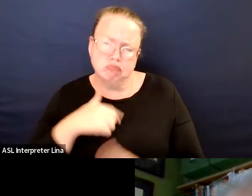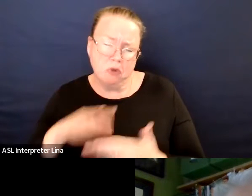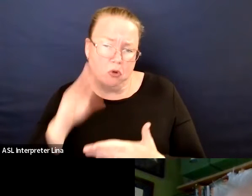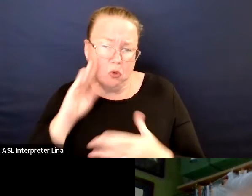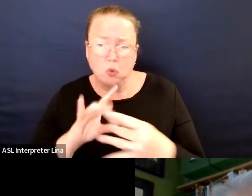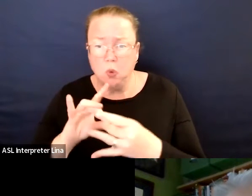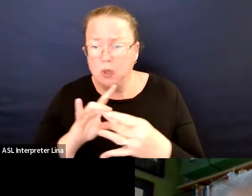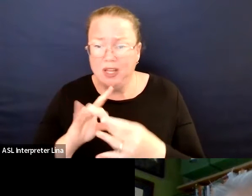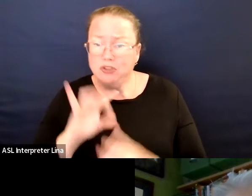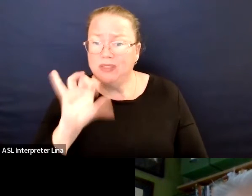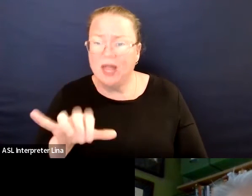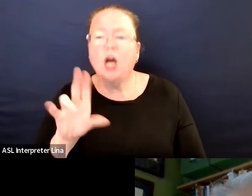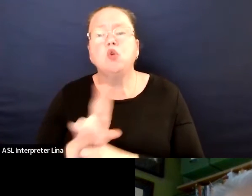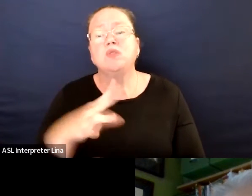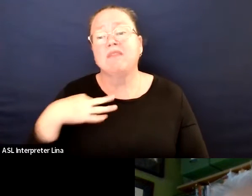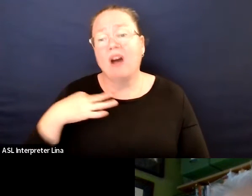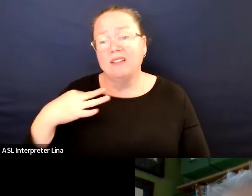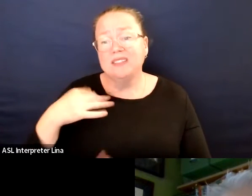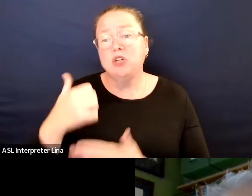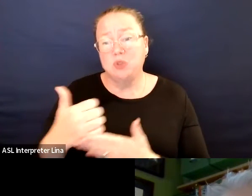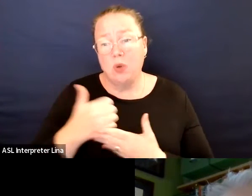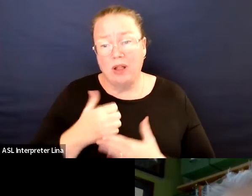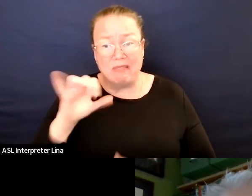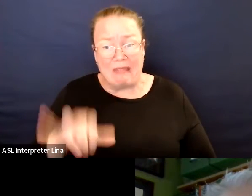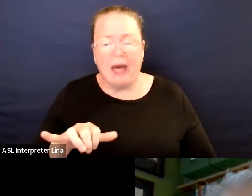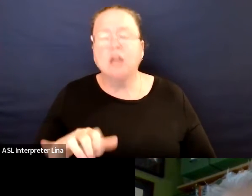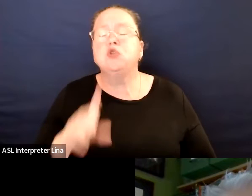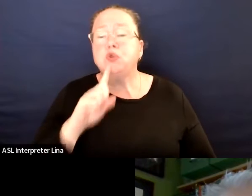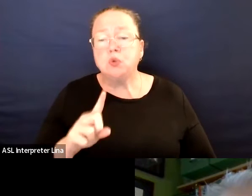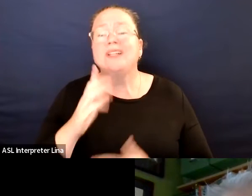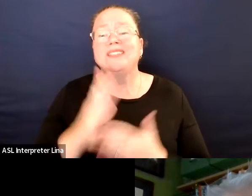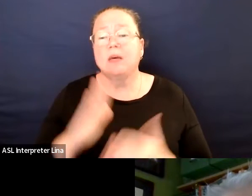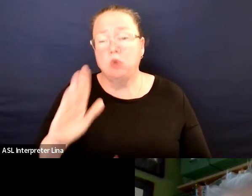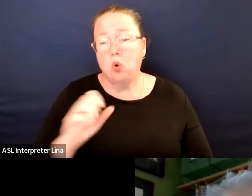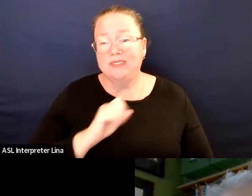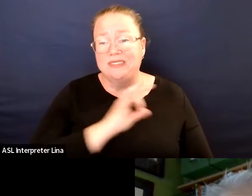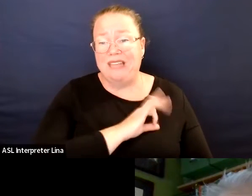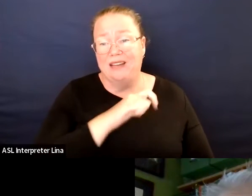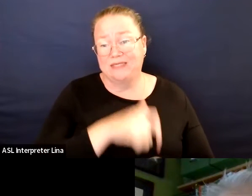Coordination, things like that. Using volunteers to help with that really alleviates some of your staff time.